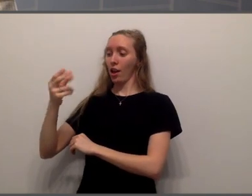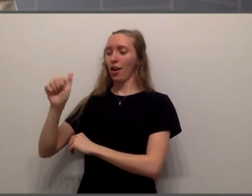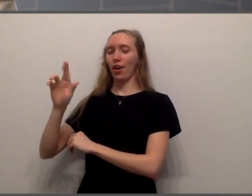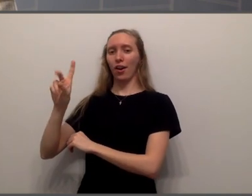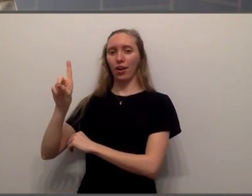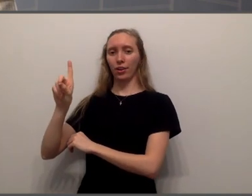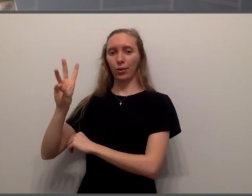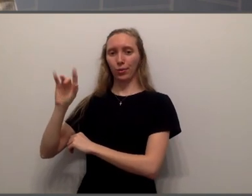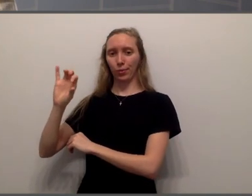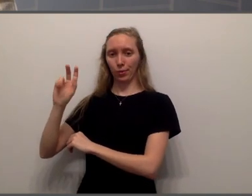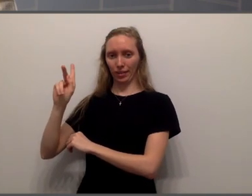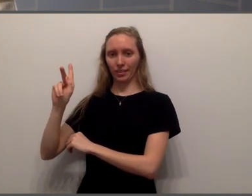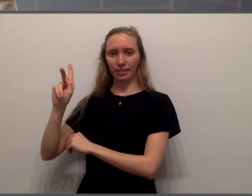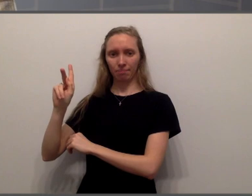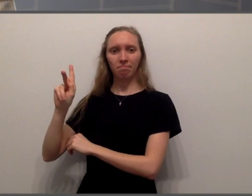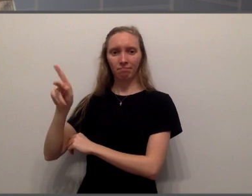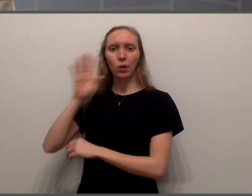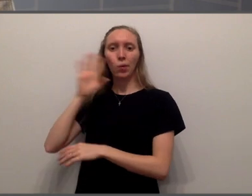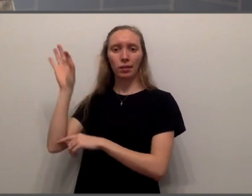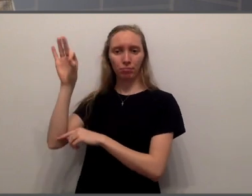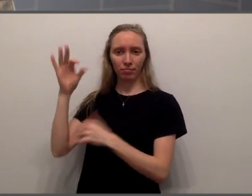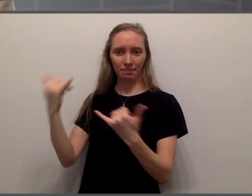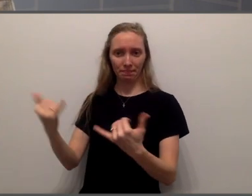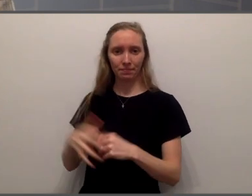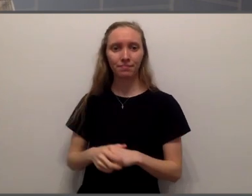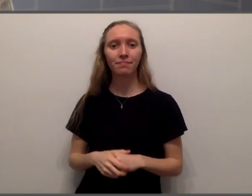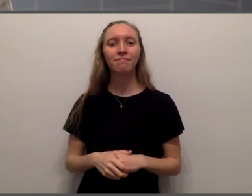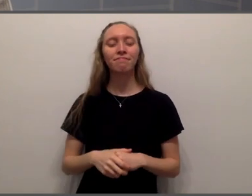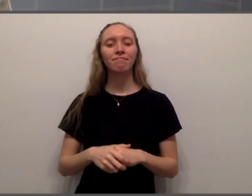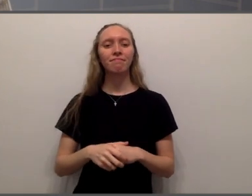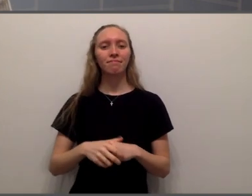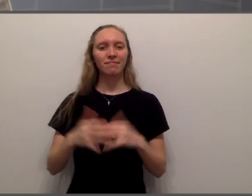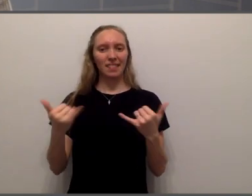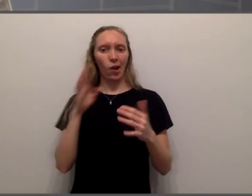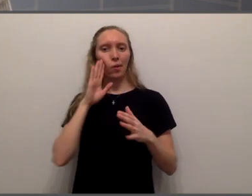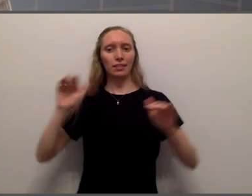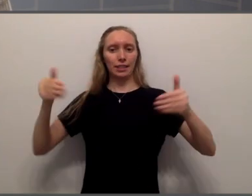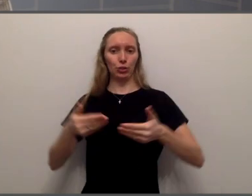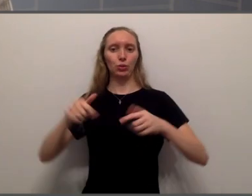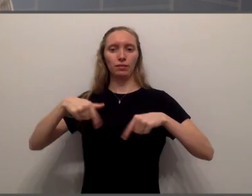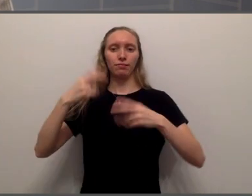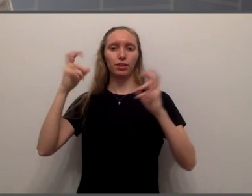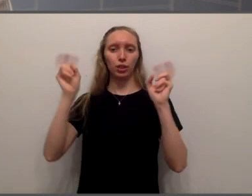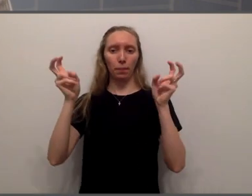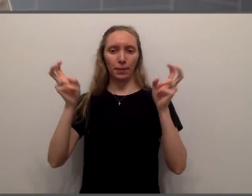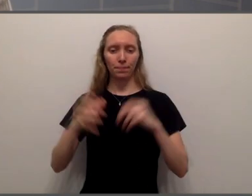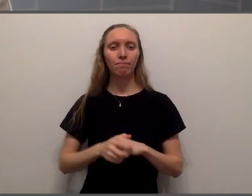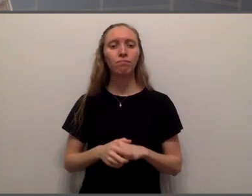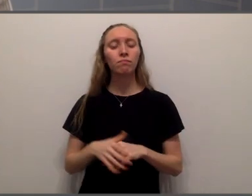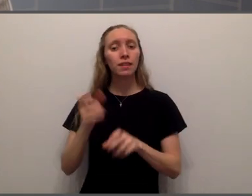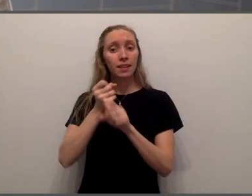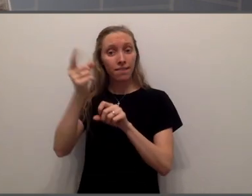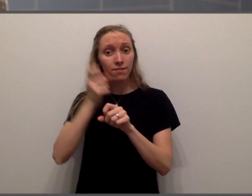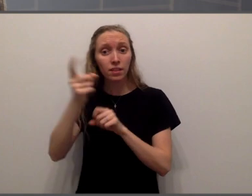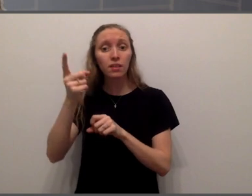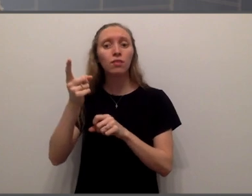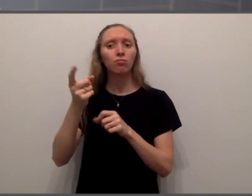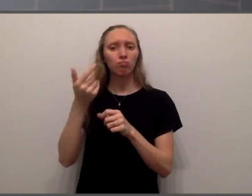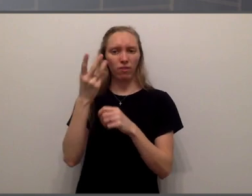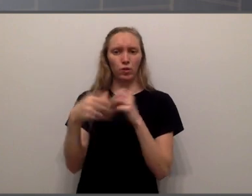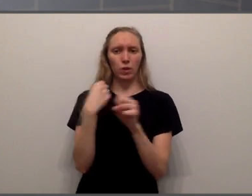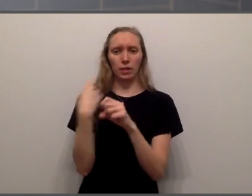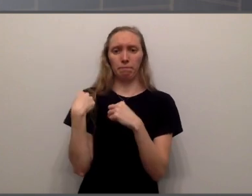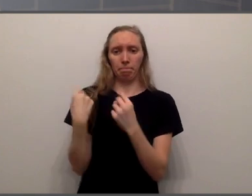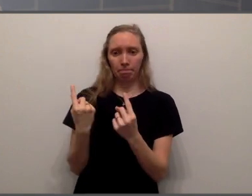series. I am very much looking forward to something that we do annually at this time, at least we have for the last few years, and that's during